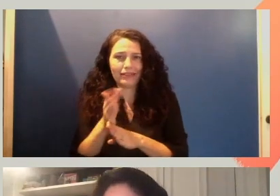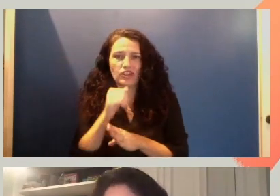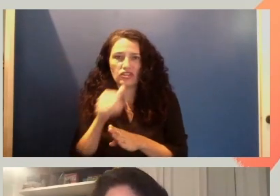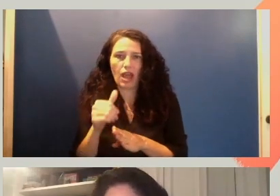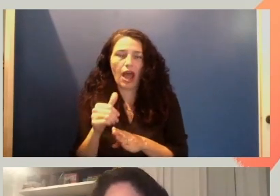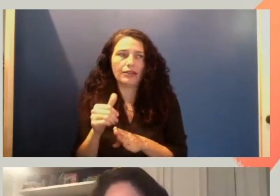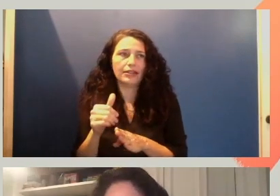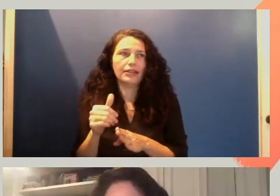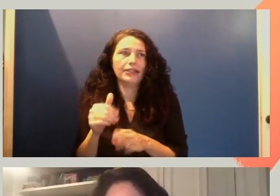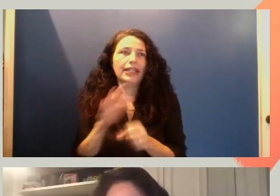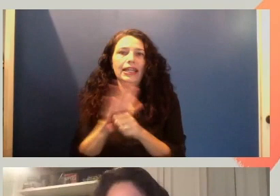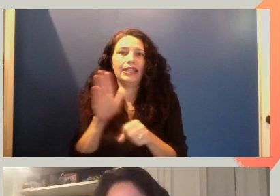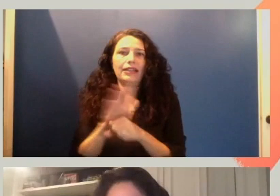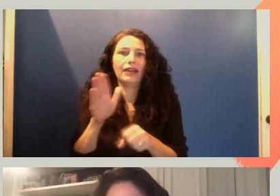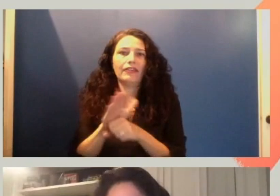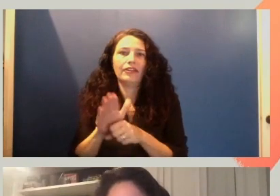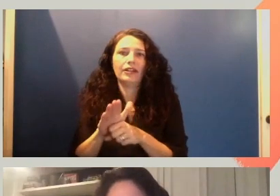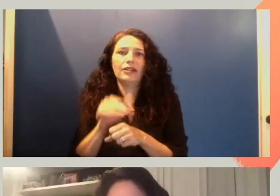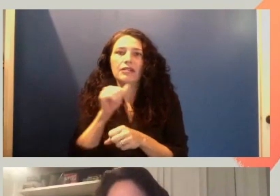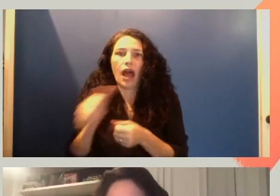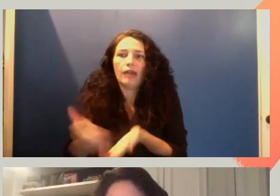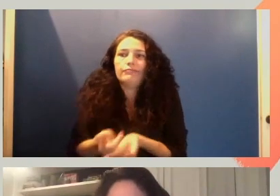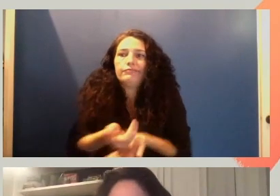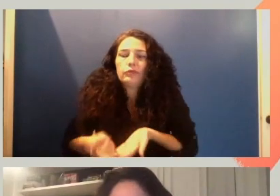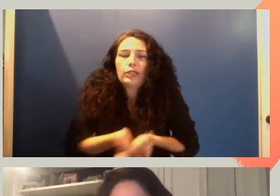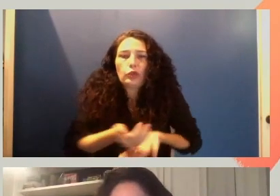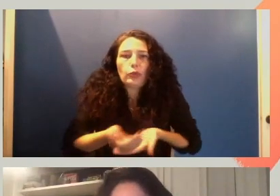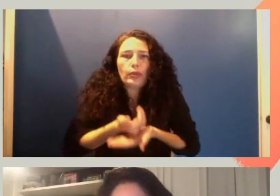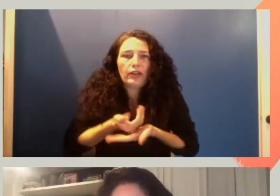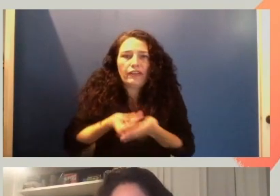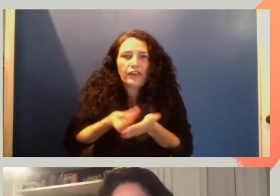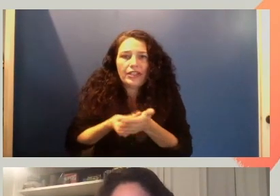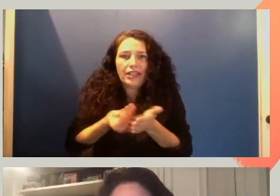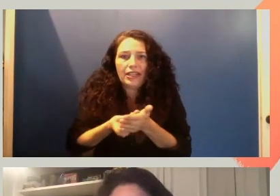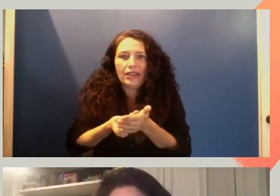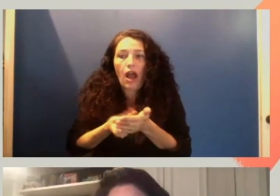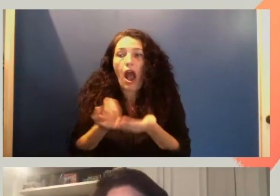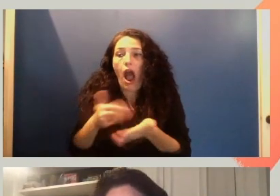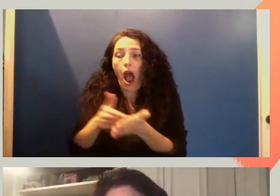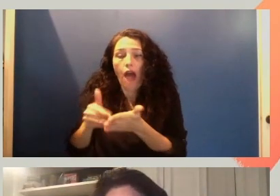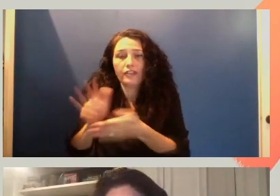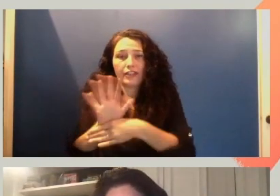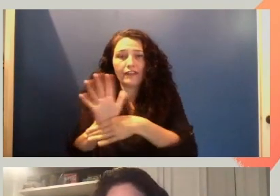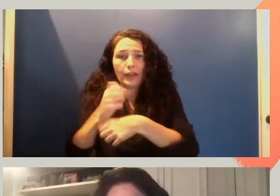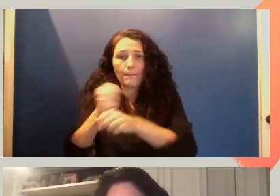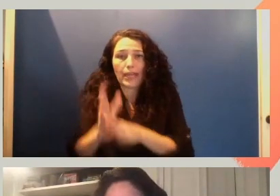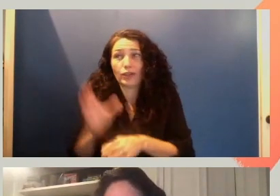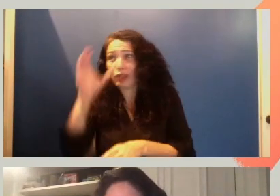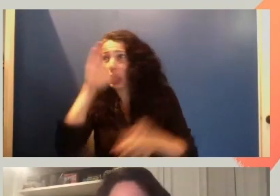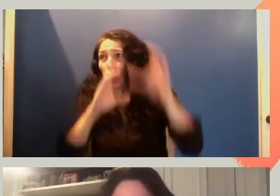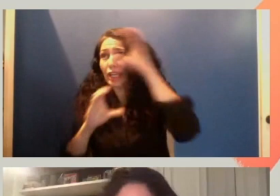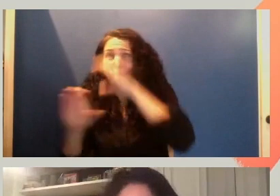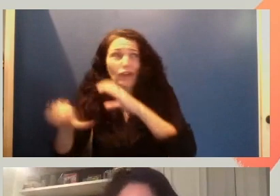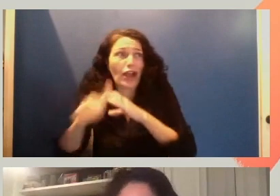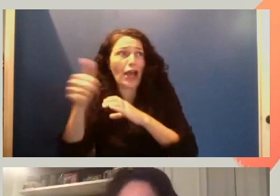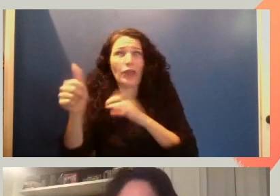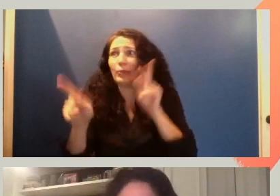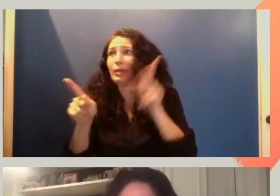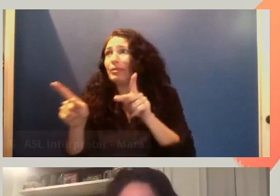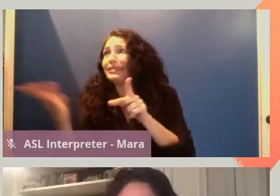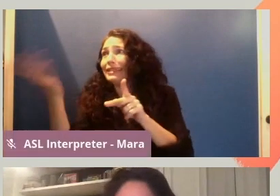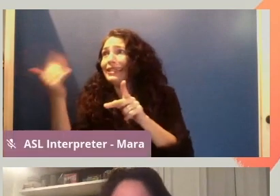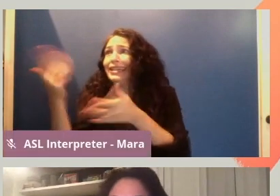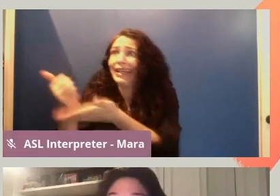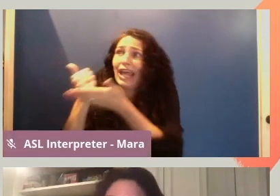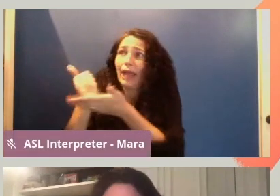non-recoupable funding to go around to make films, increasingly filmmakers have to look to other sources to help finish the pie. And so where they're turning is to